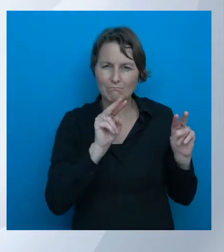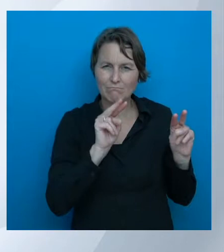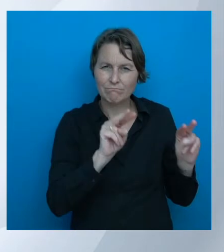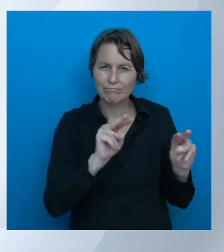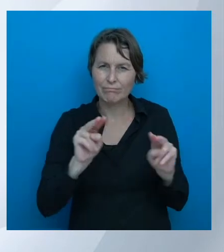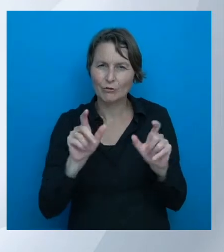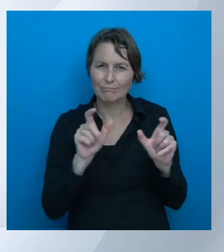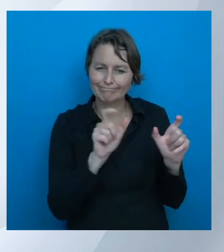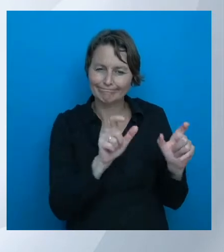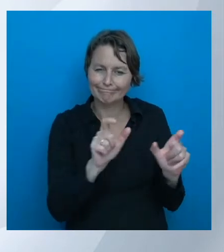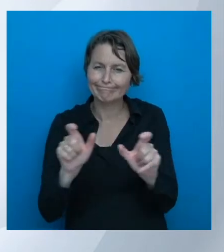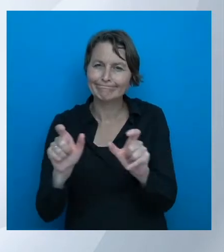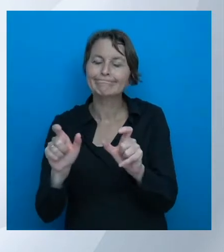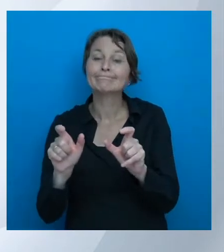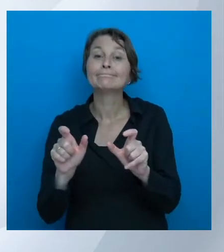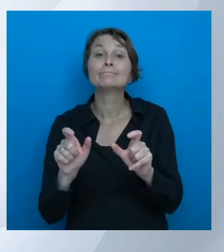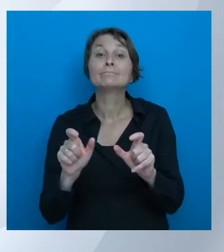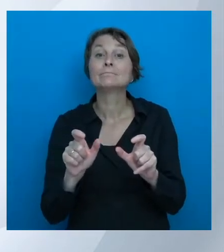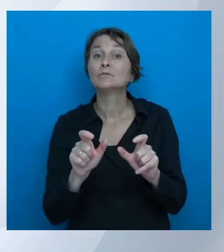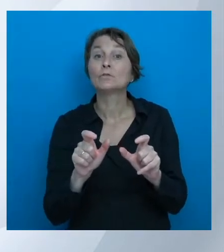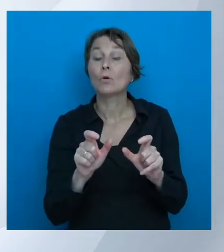the call that we get is